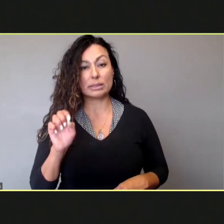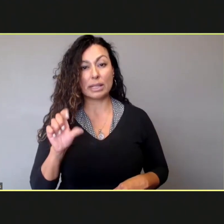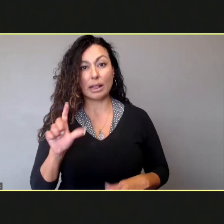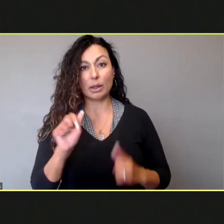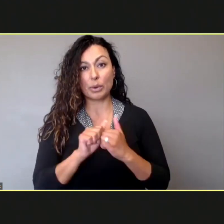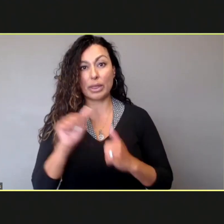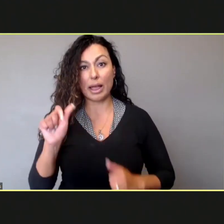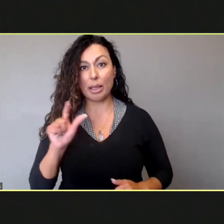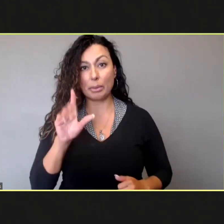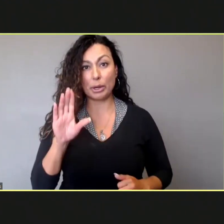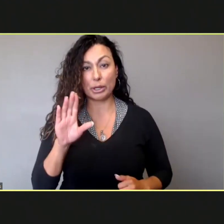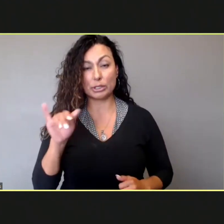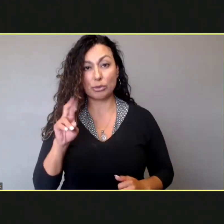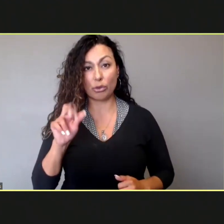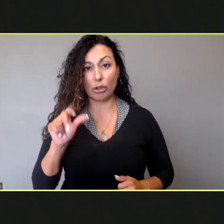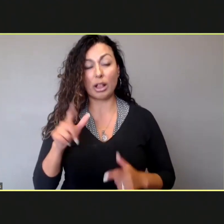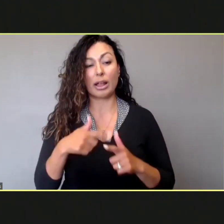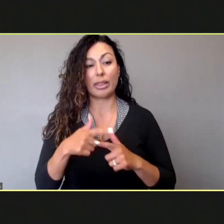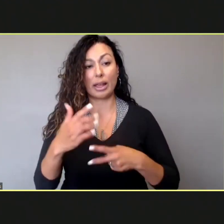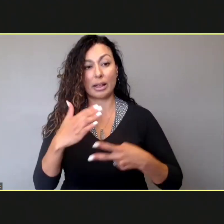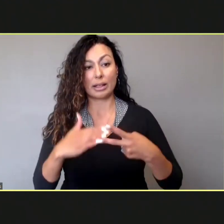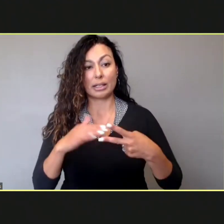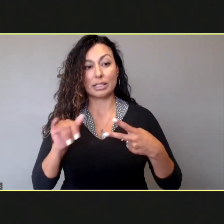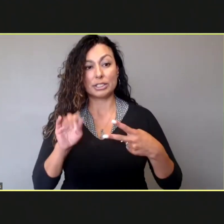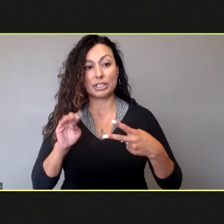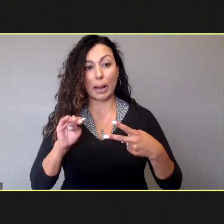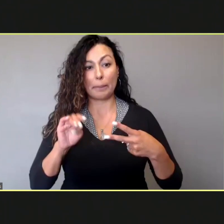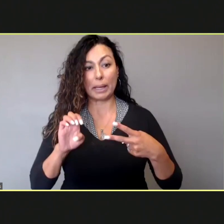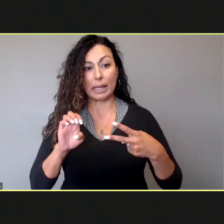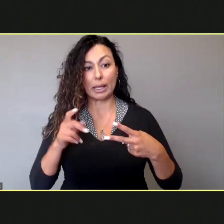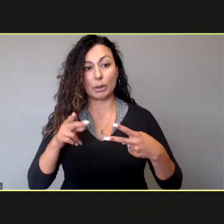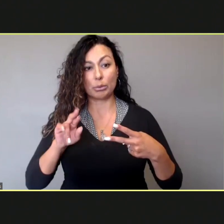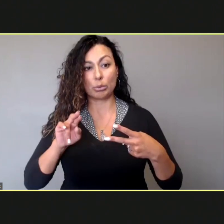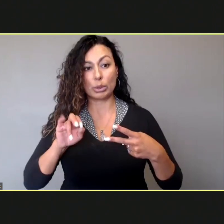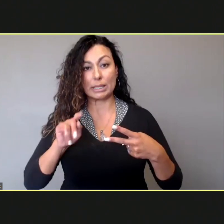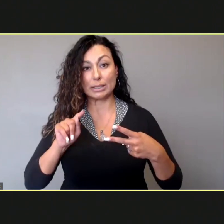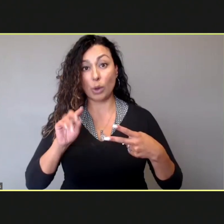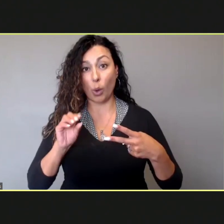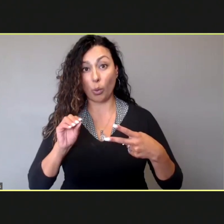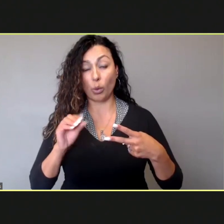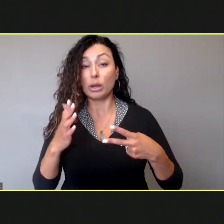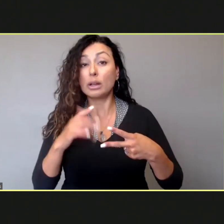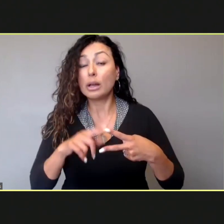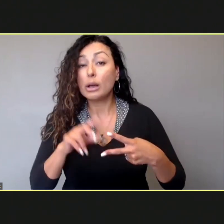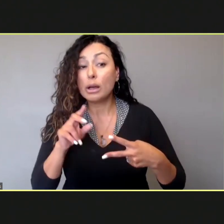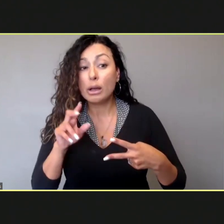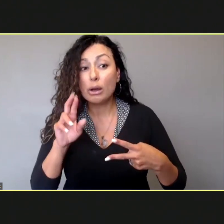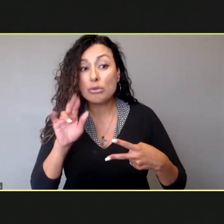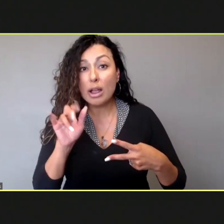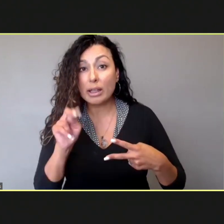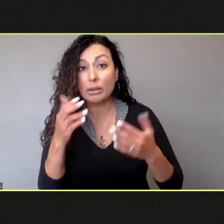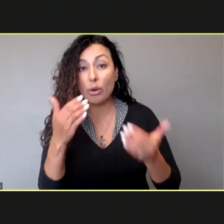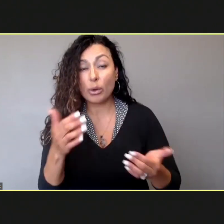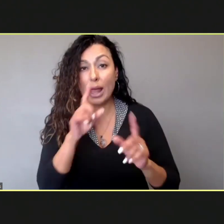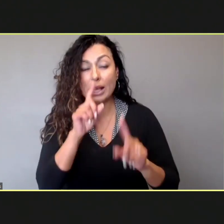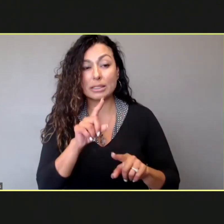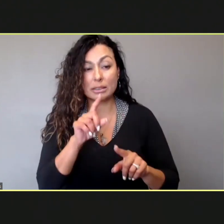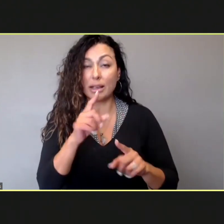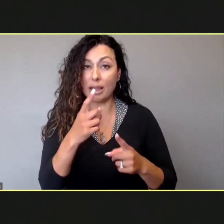after Ryan, we're going to go to Jamie Prito. Ryan, you should be able to unmute yourself and ask your